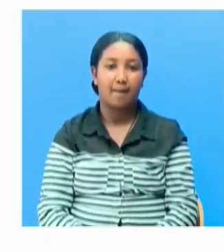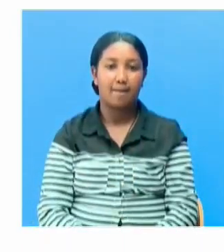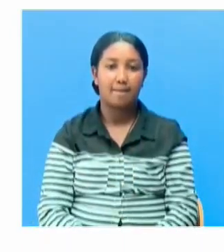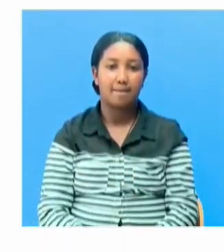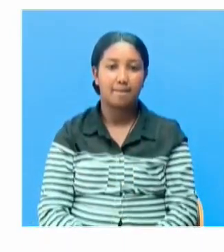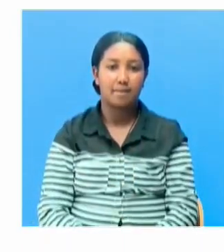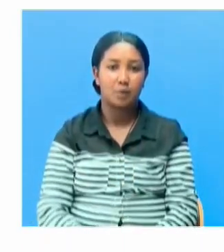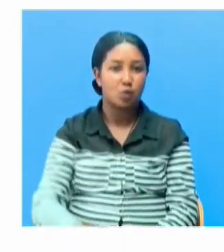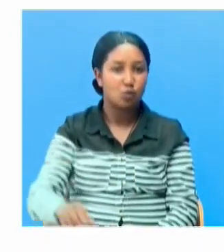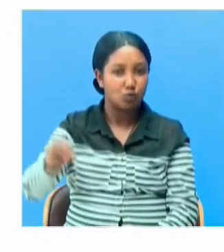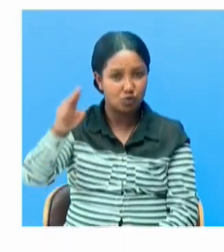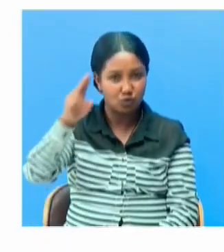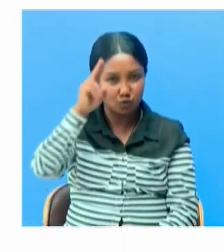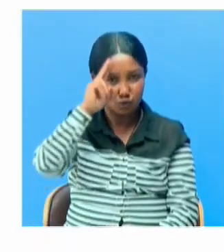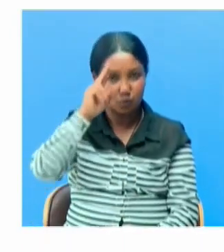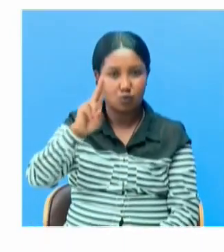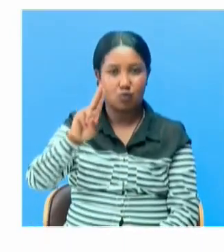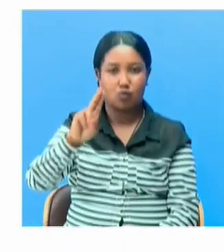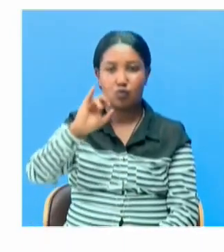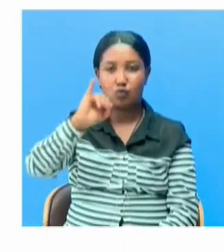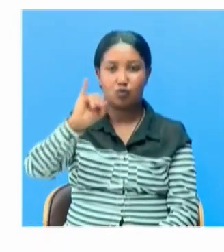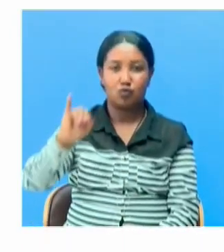Ujulu